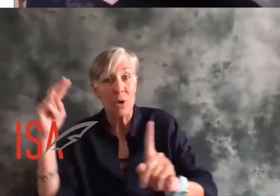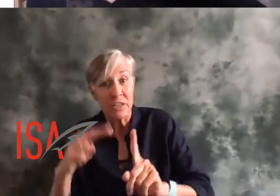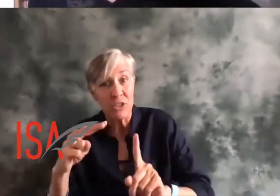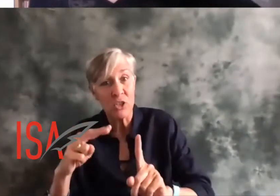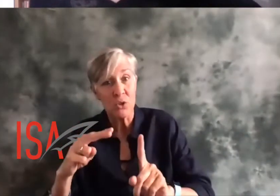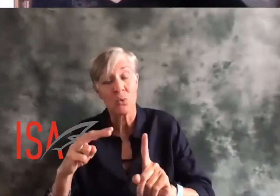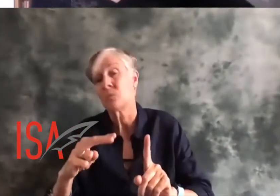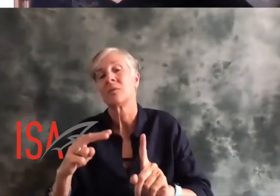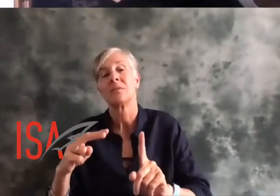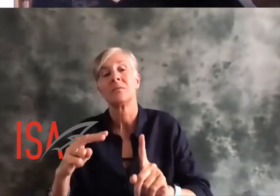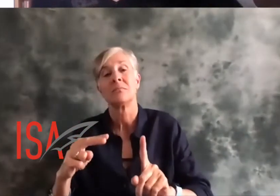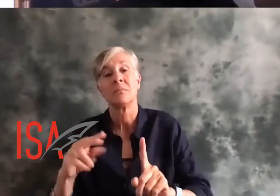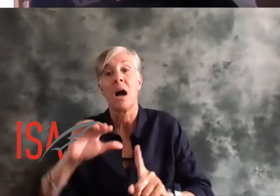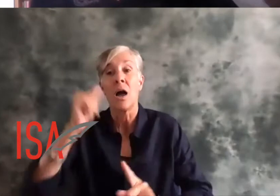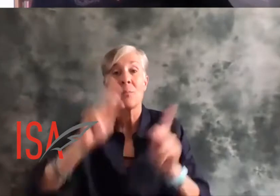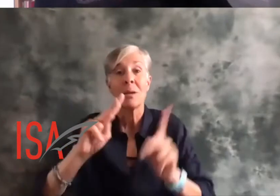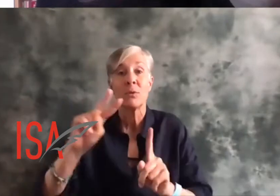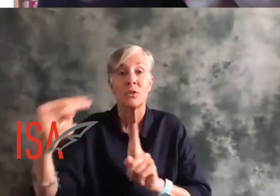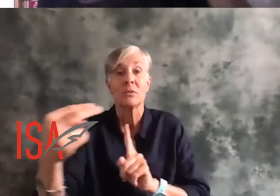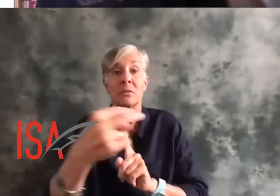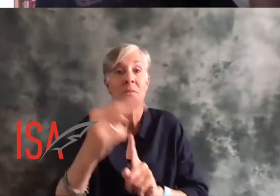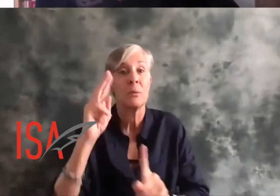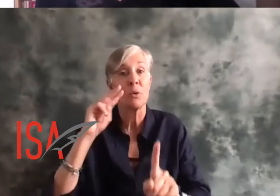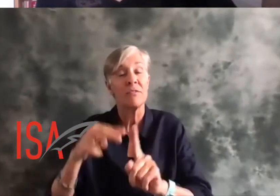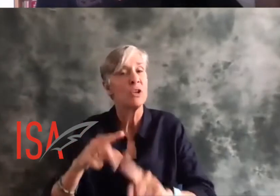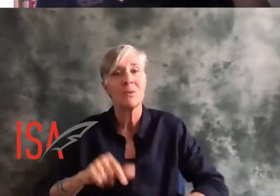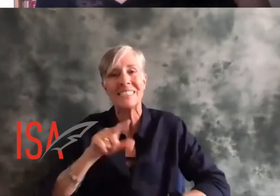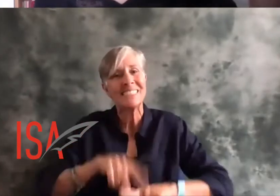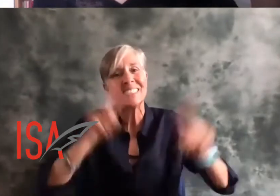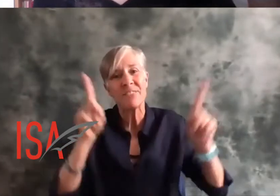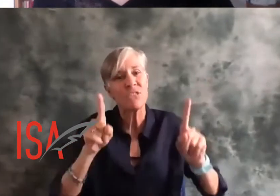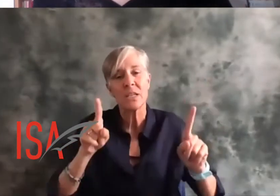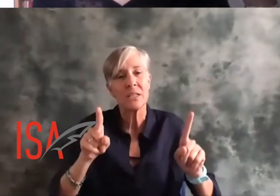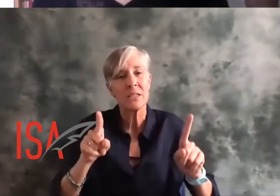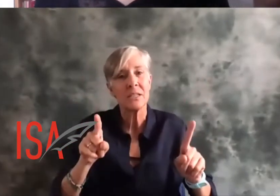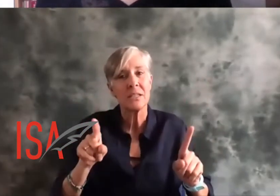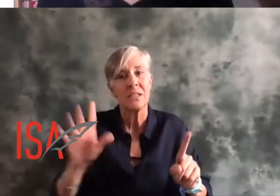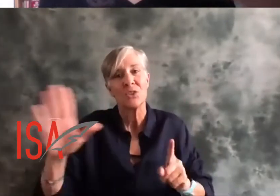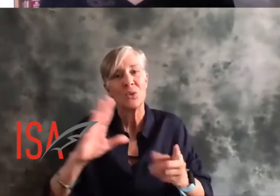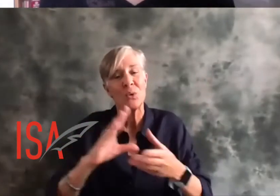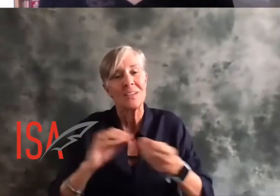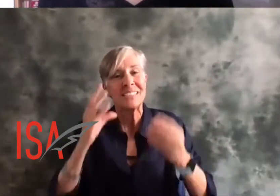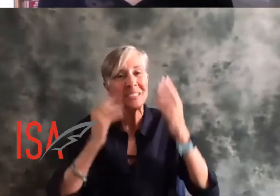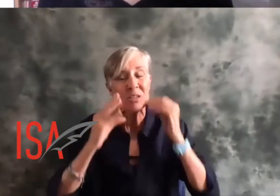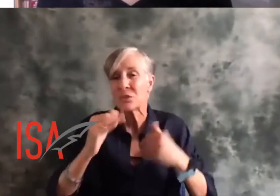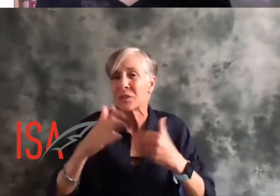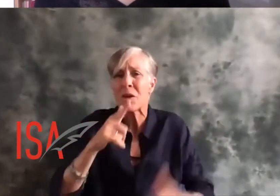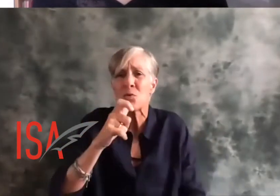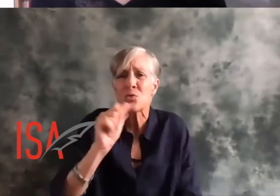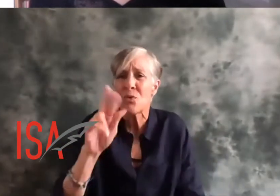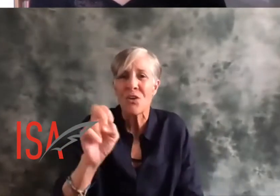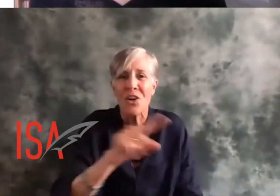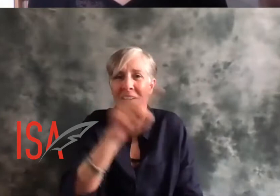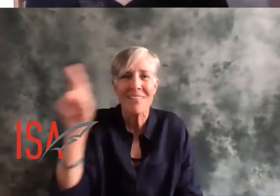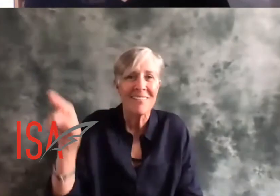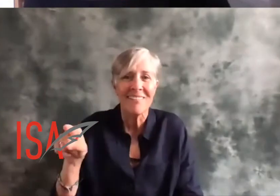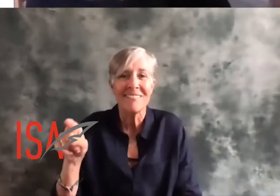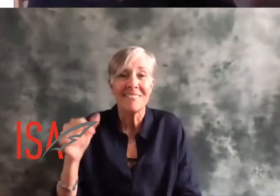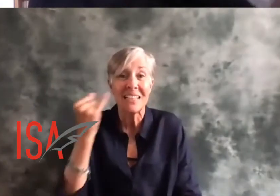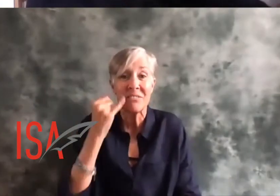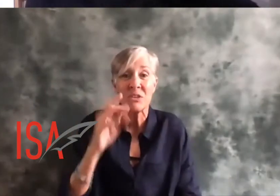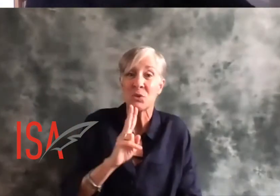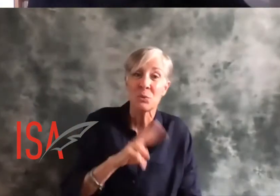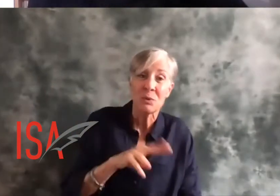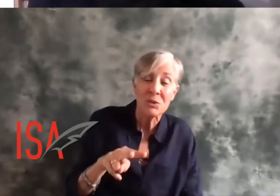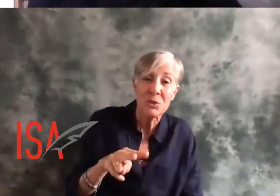the same as other people in your world, in your narrative world. So no matter who you are, if you're